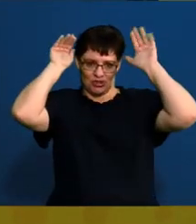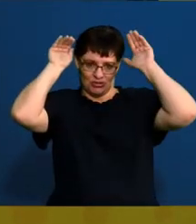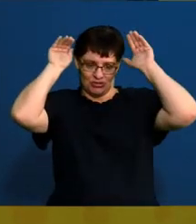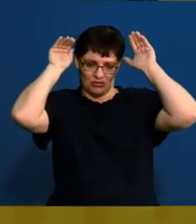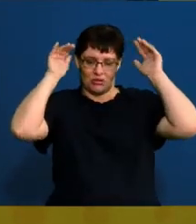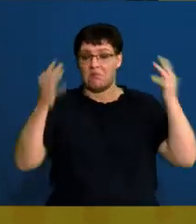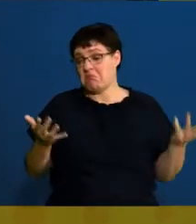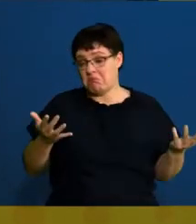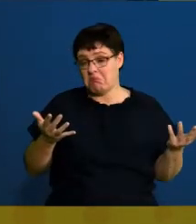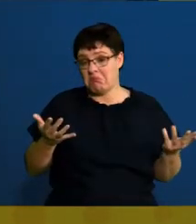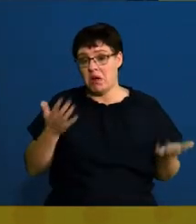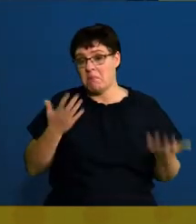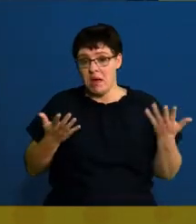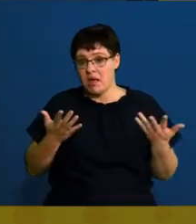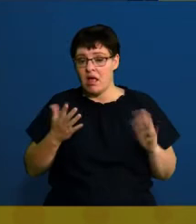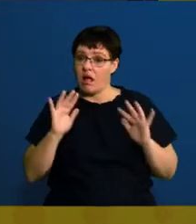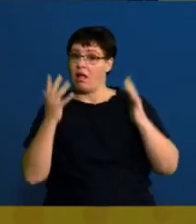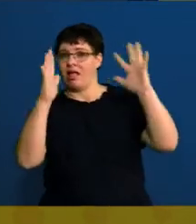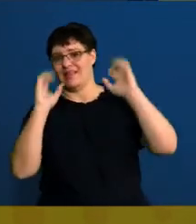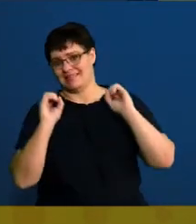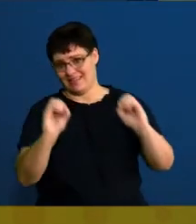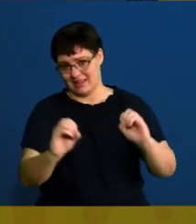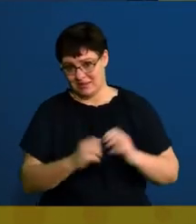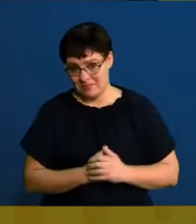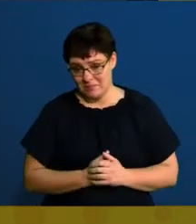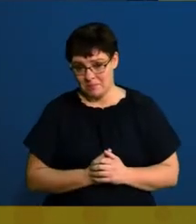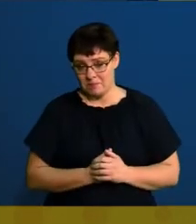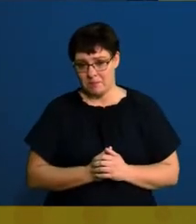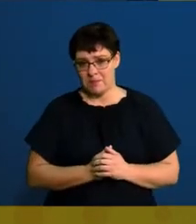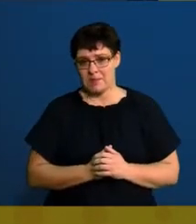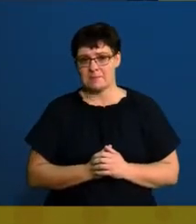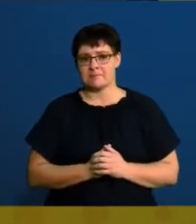it wasn't a compliment. Okay, so let's go on